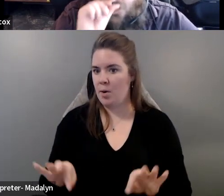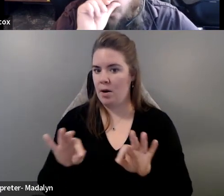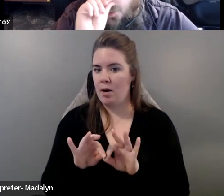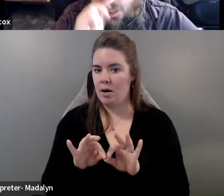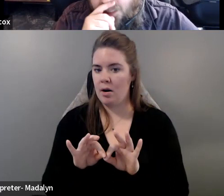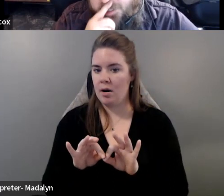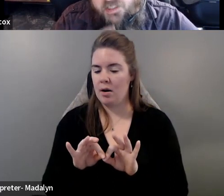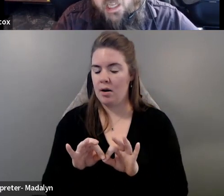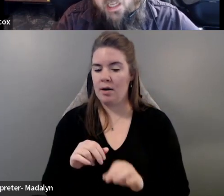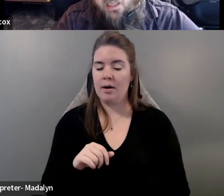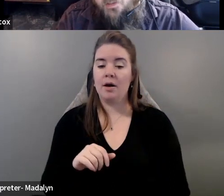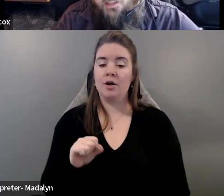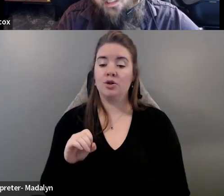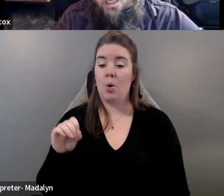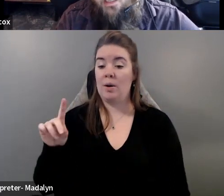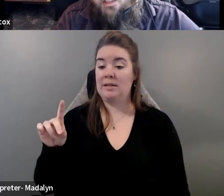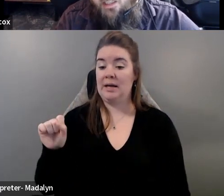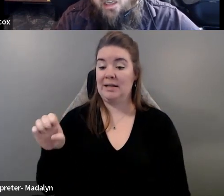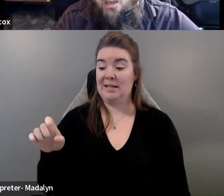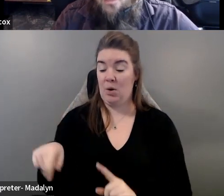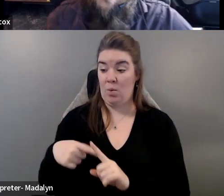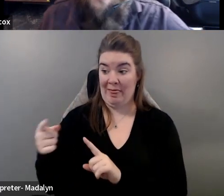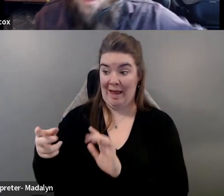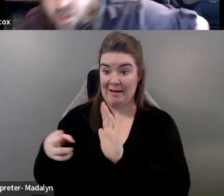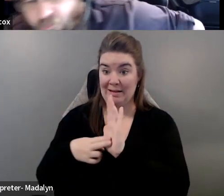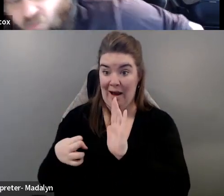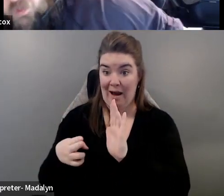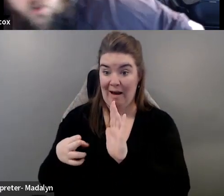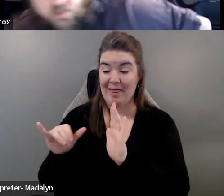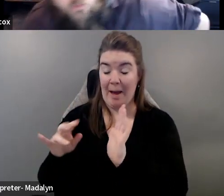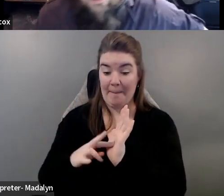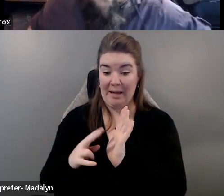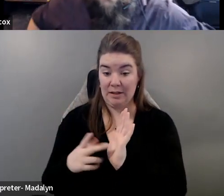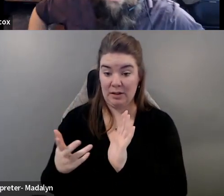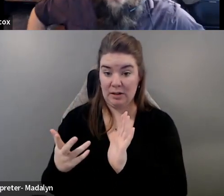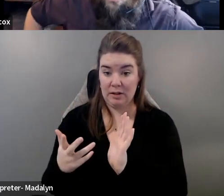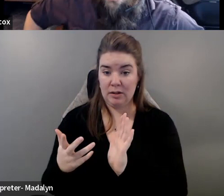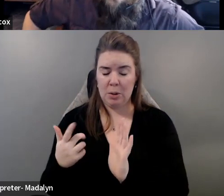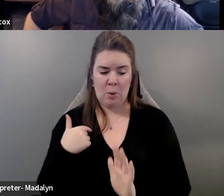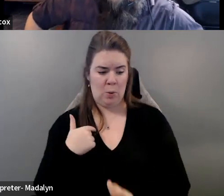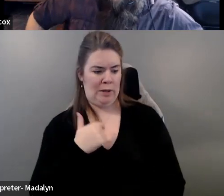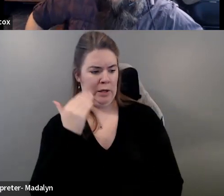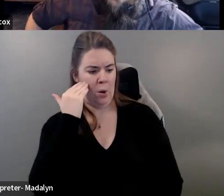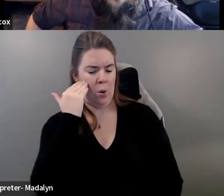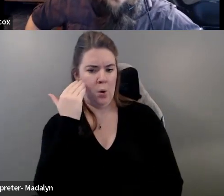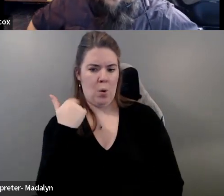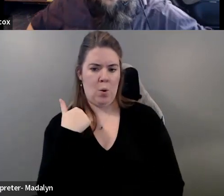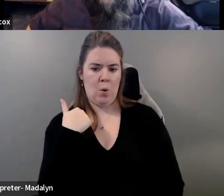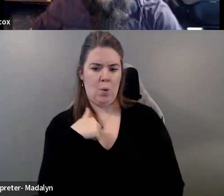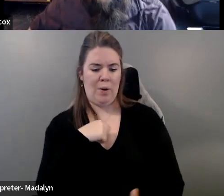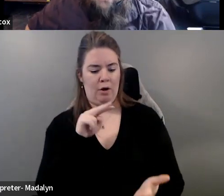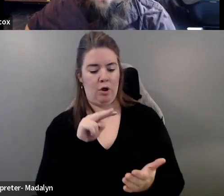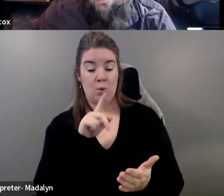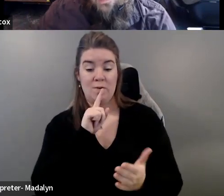over that. Yeah, so when the DSC is signing it, what they're saying is that we know that we're kind of looking over the money stuff,